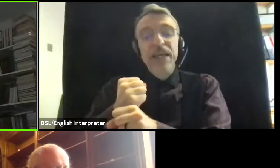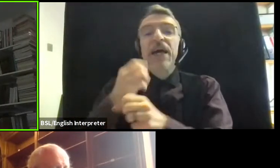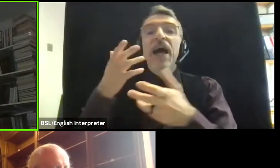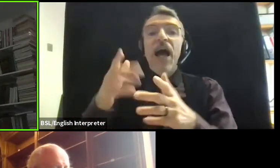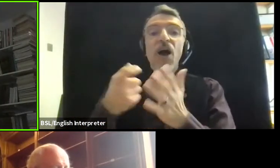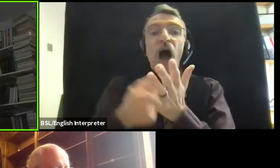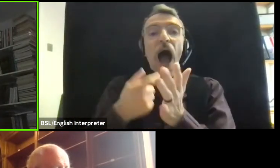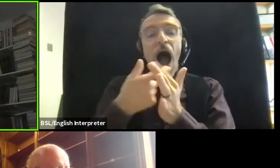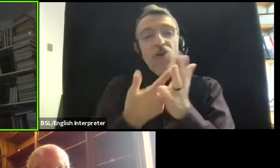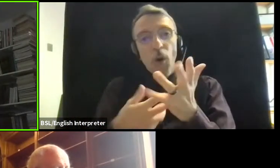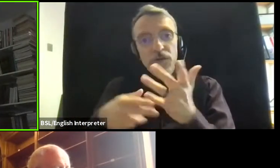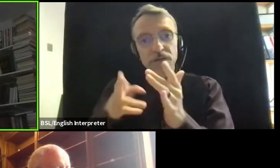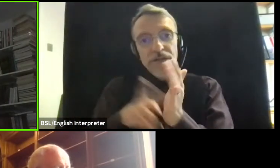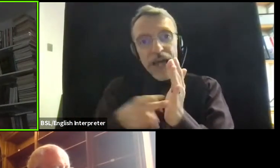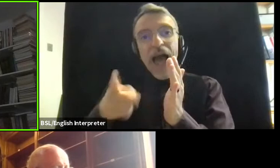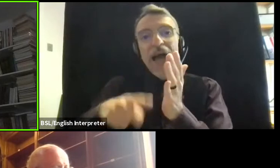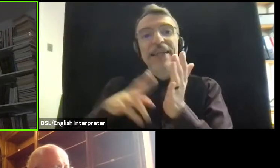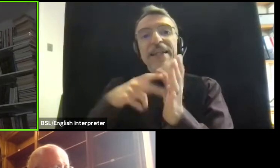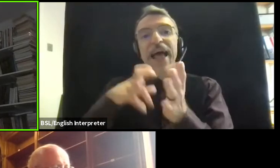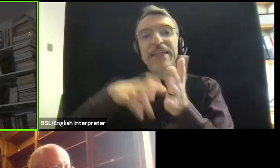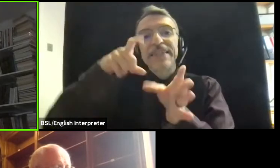and Nancy, and to say that a